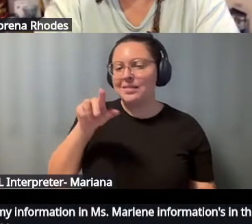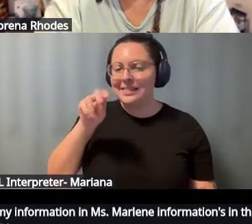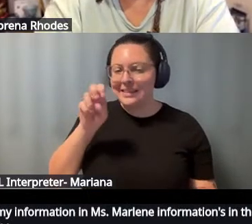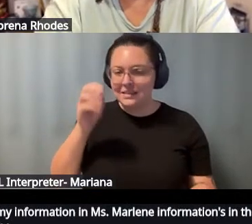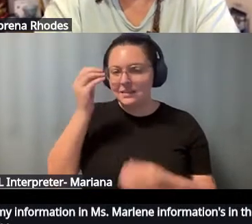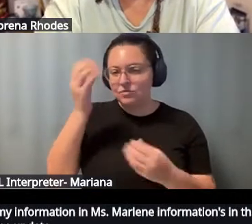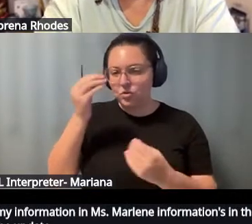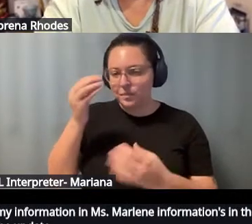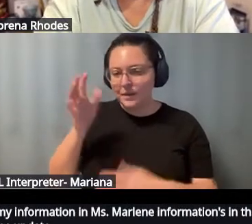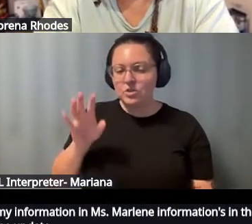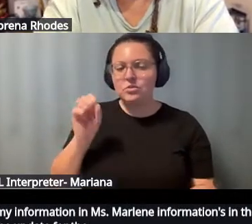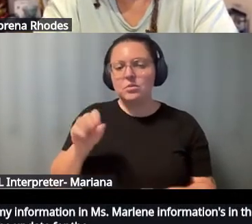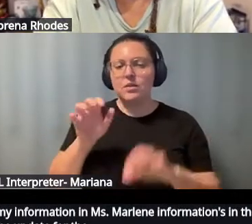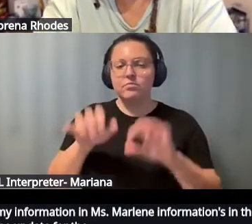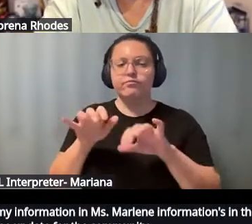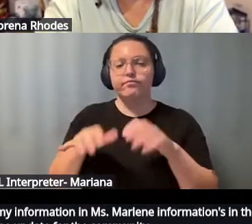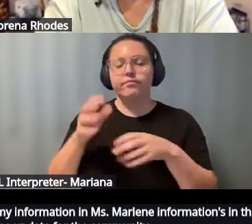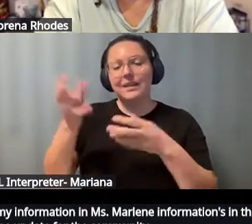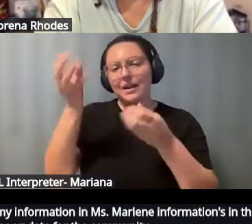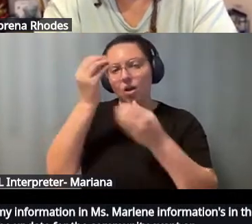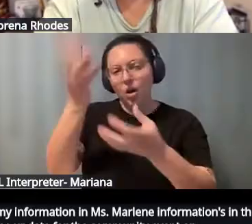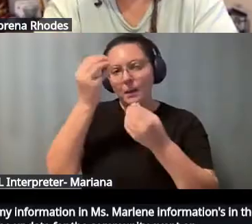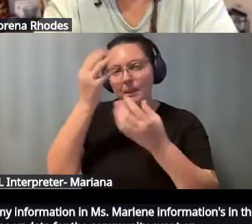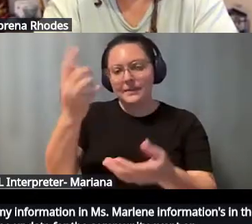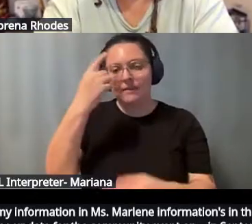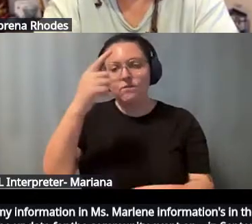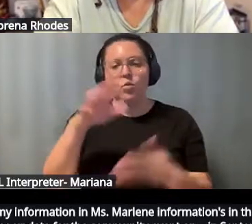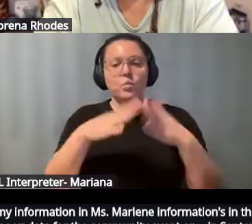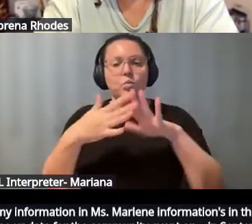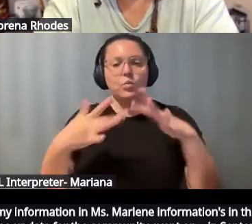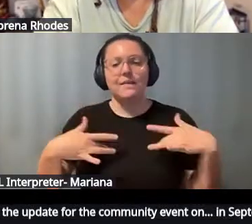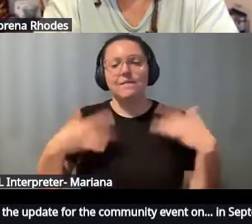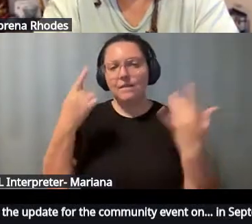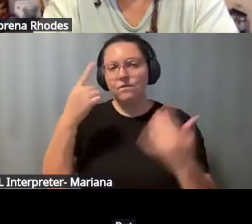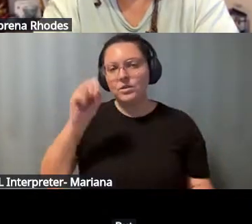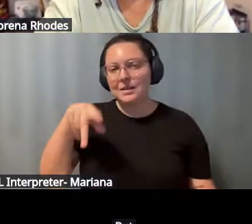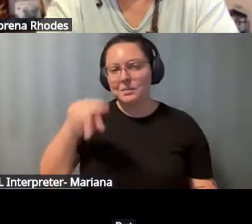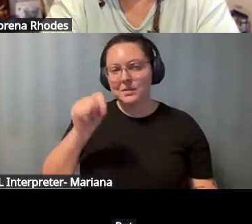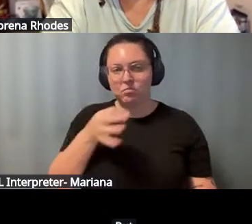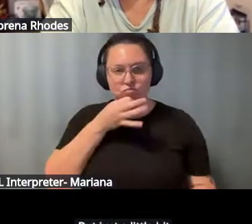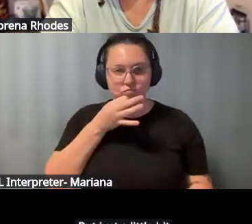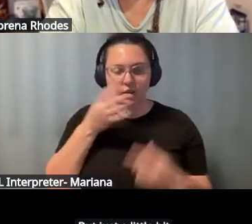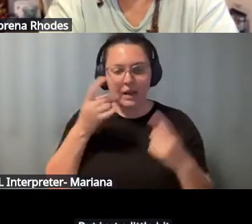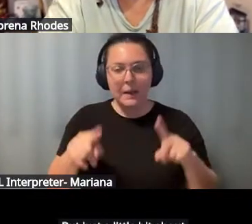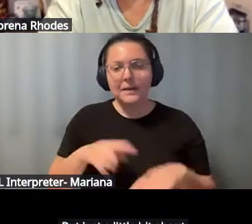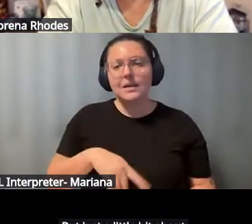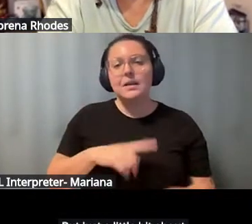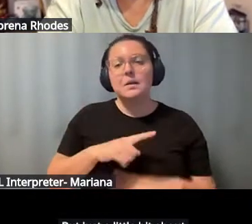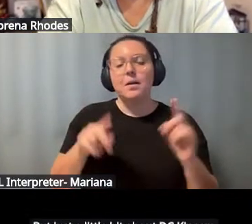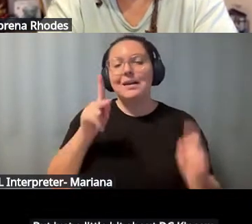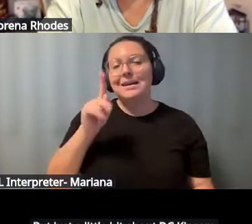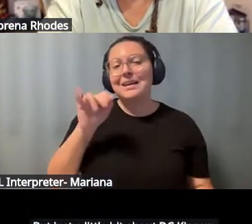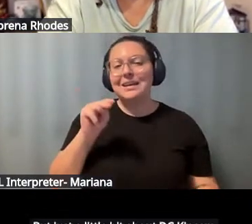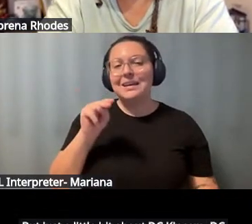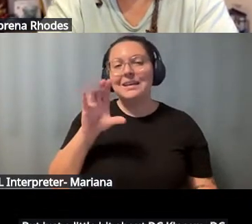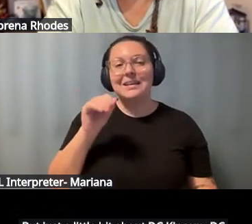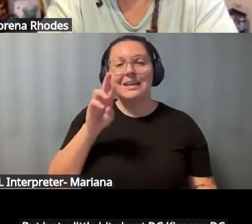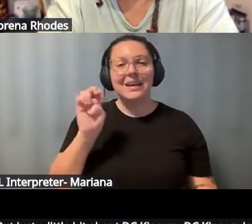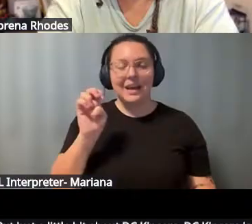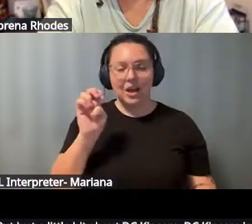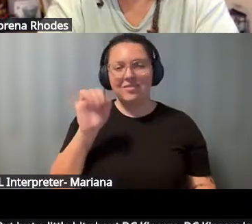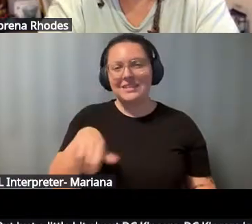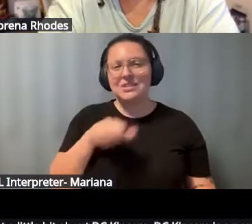the community event in September that's coming up. But just a little bit about DC Kin Care. DC Kin Care is a